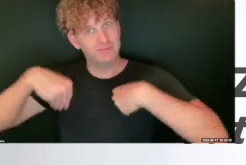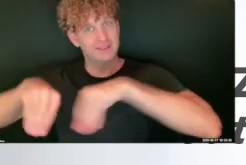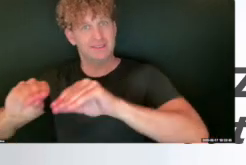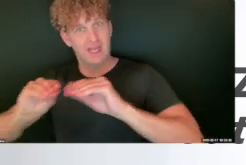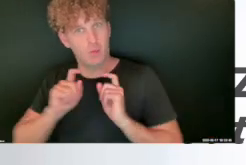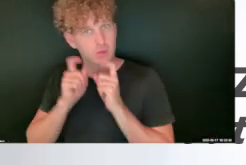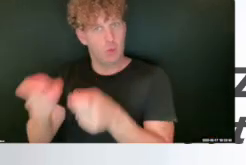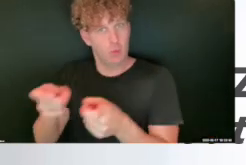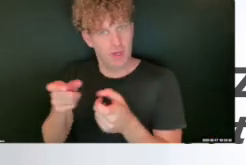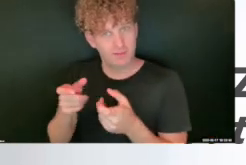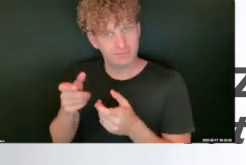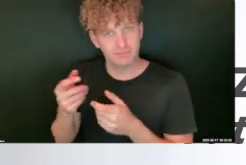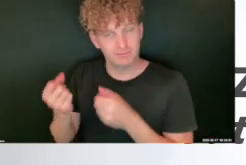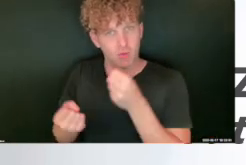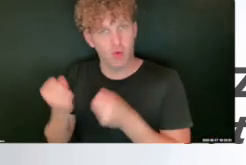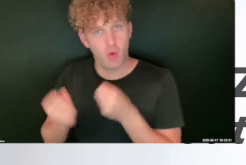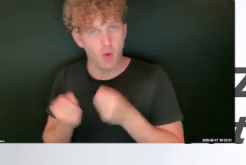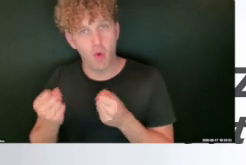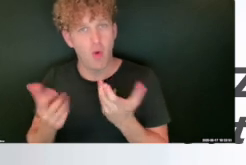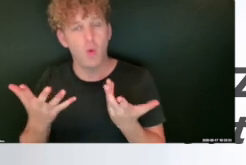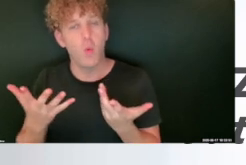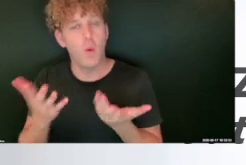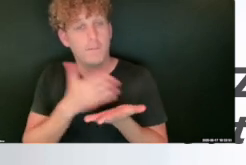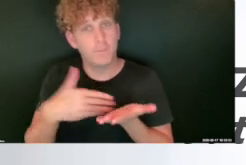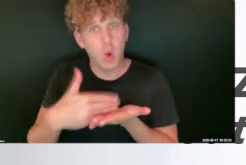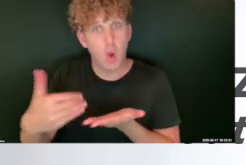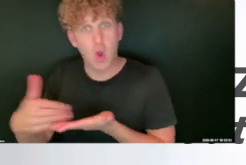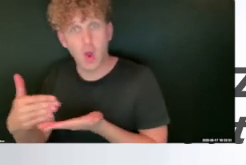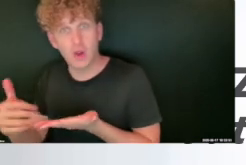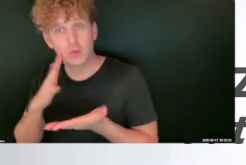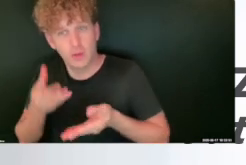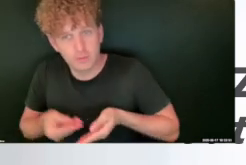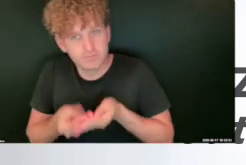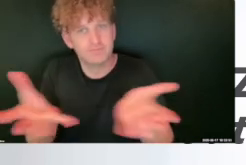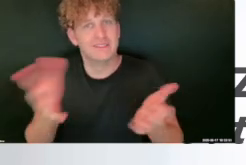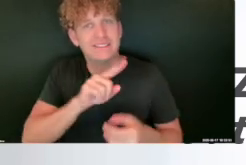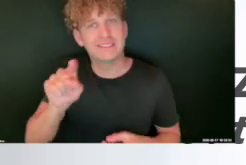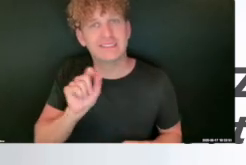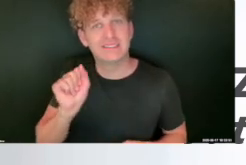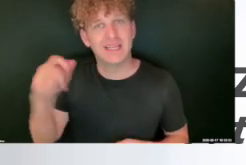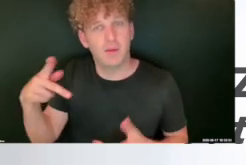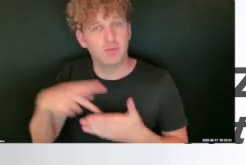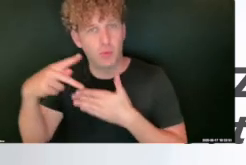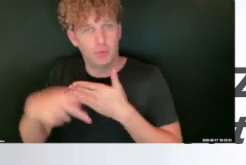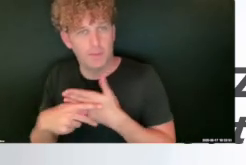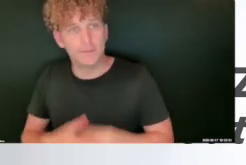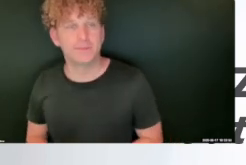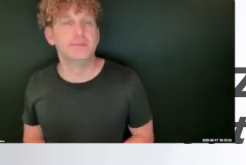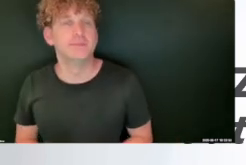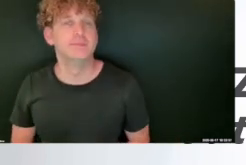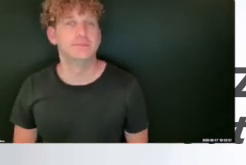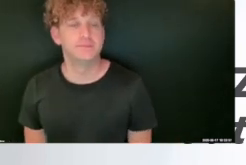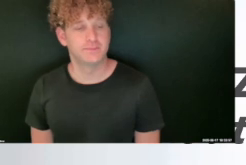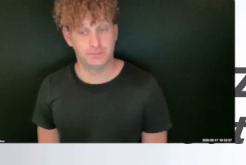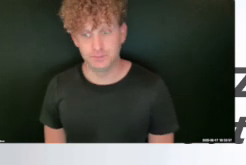populate the education and training partner network inventory for repurposing projects. An example of